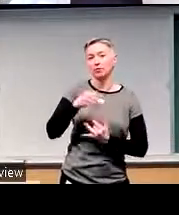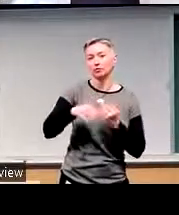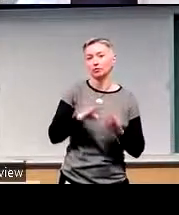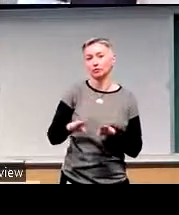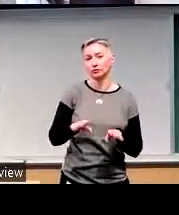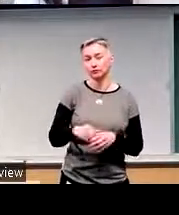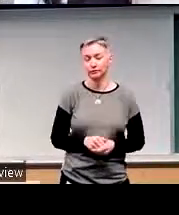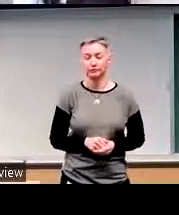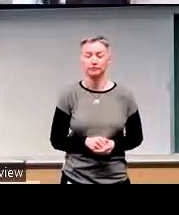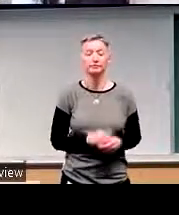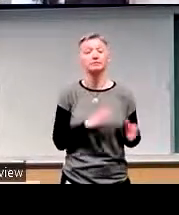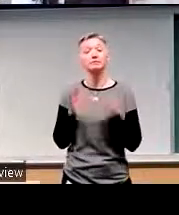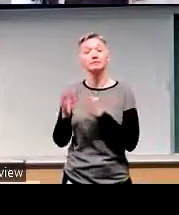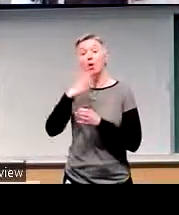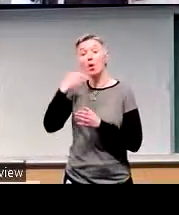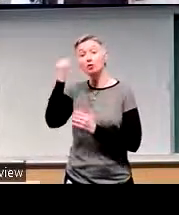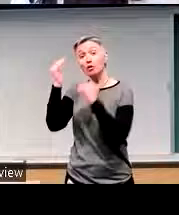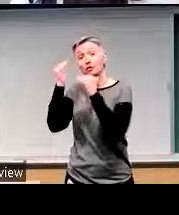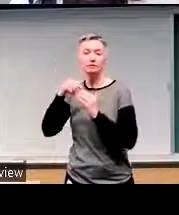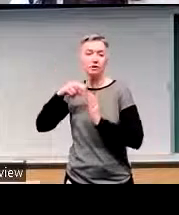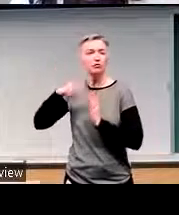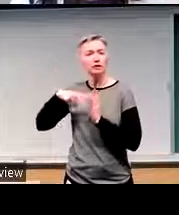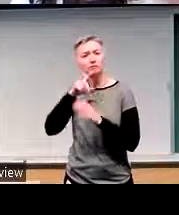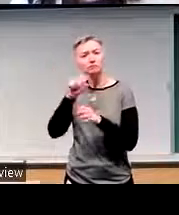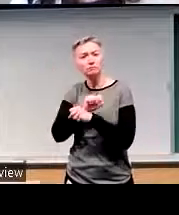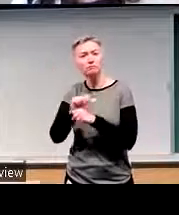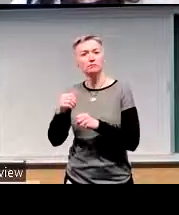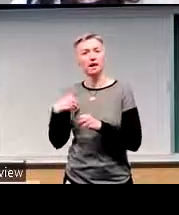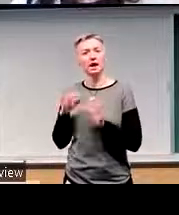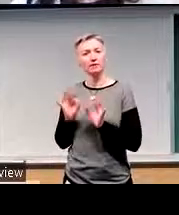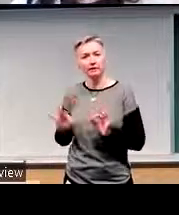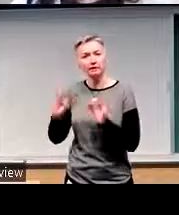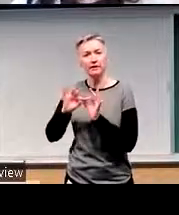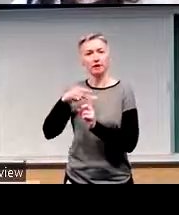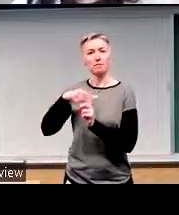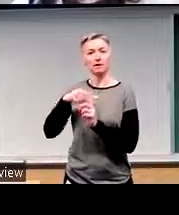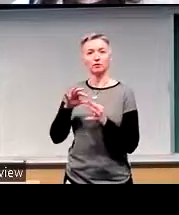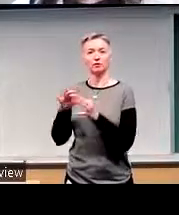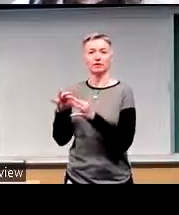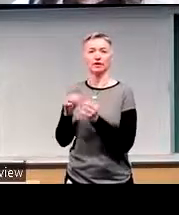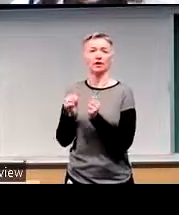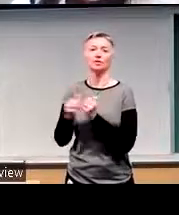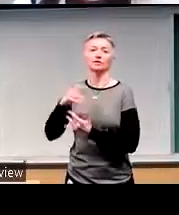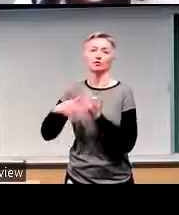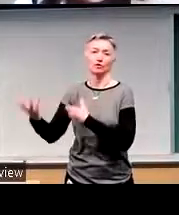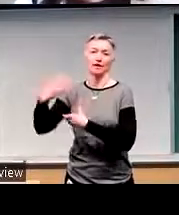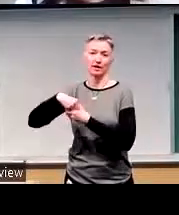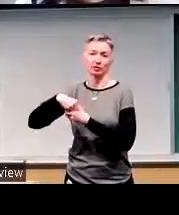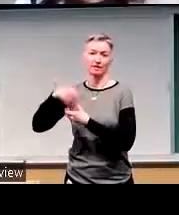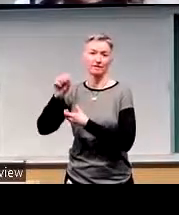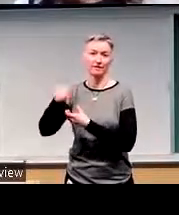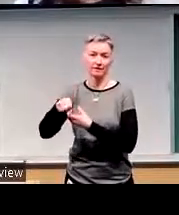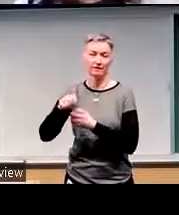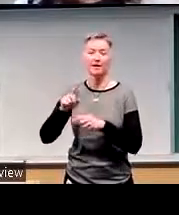But in older adulthood, reading does have a significant and positive association with social engagement. It's just